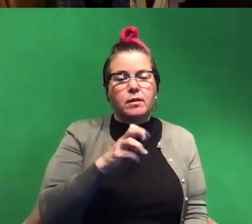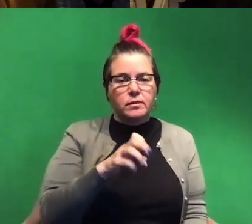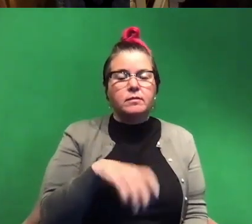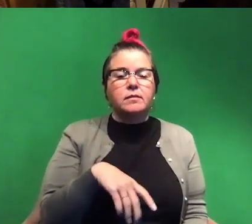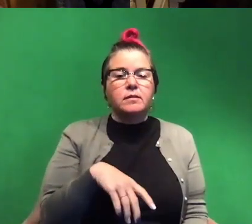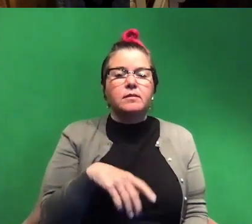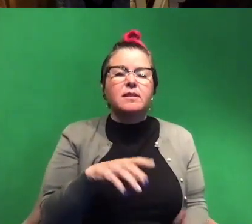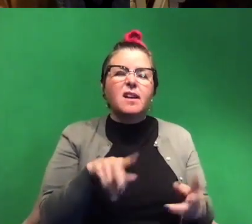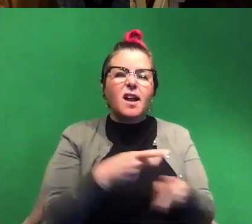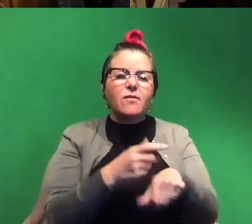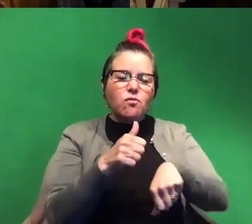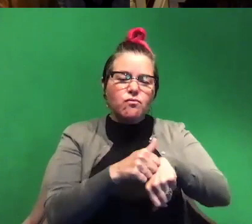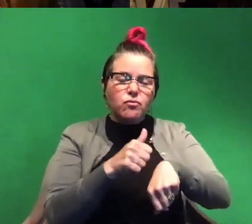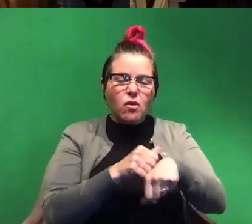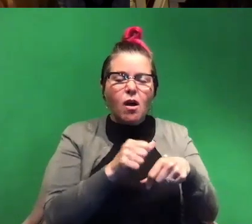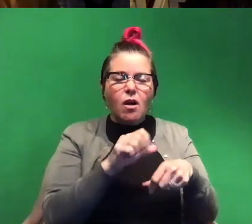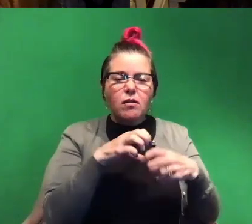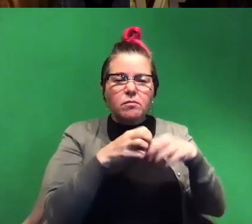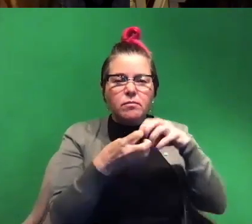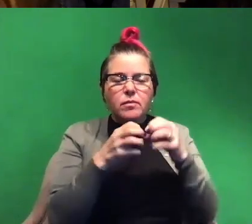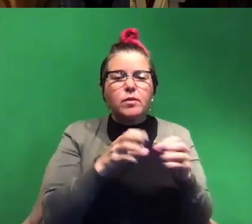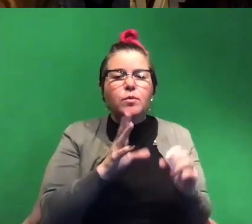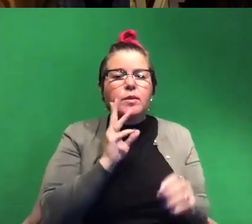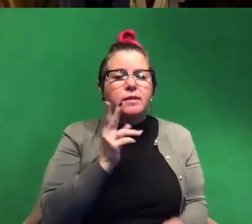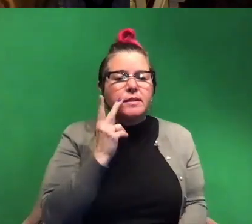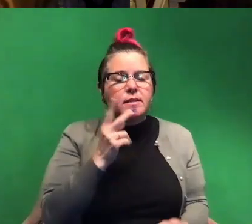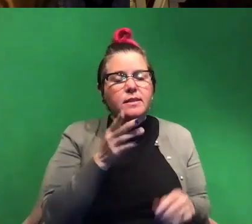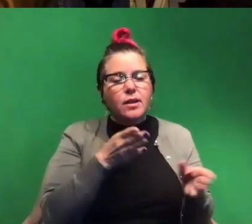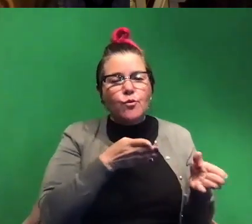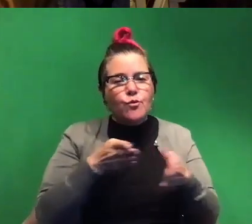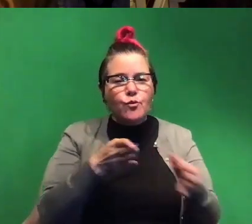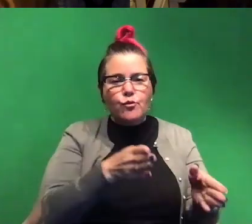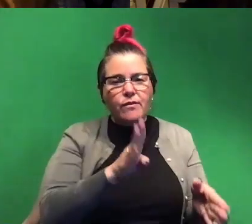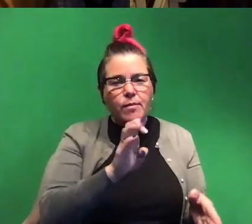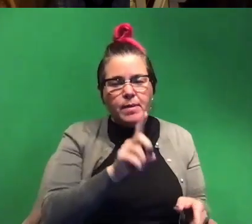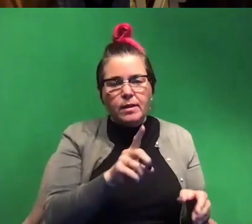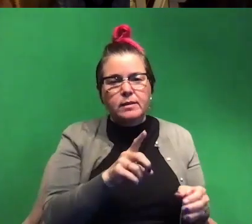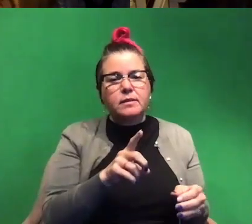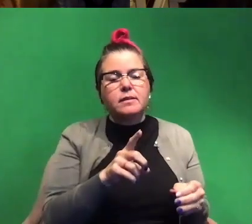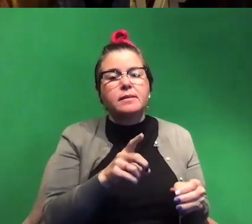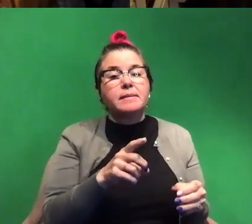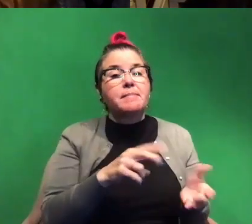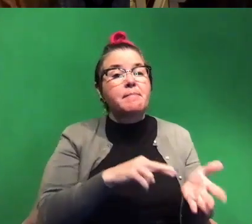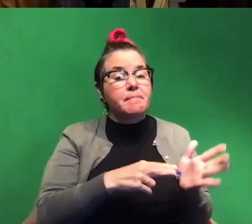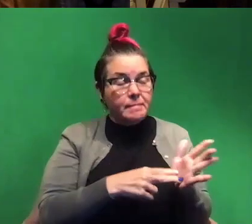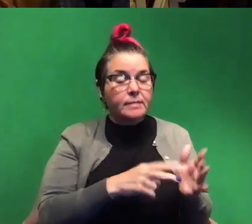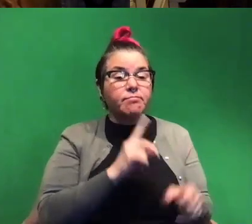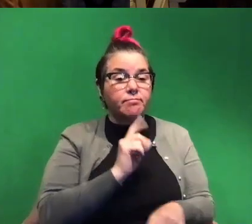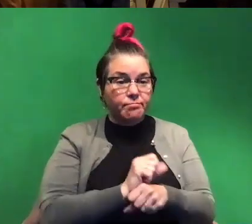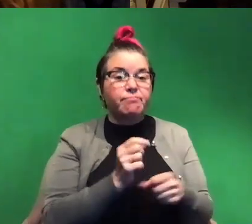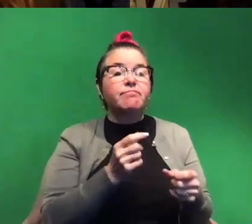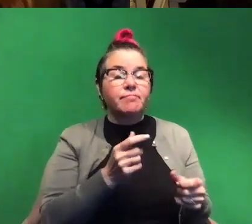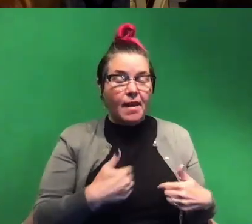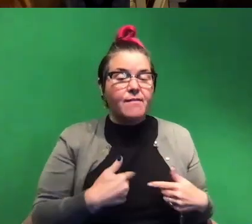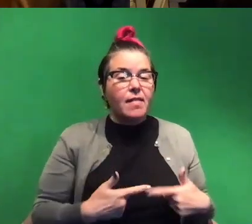rock formation that you would typically see in like riverbeds, and it's indicative that there was life on there at one